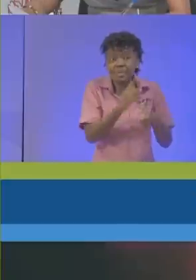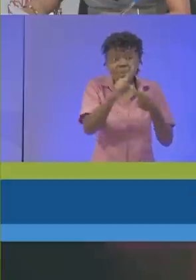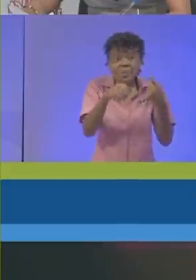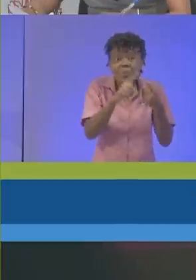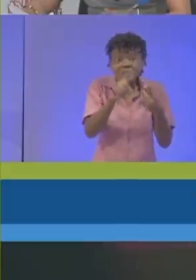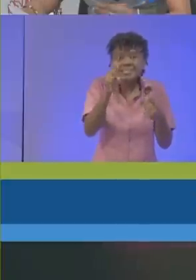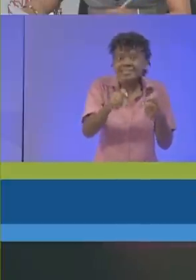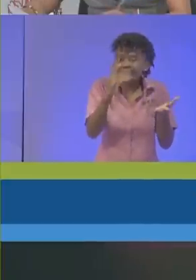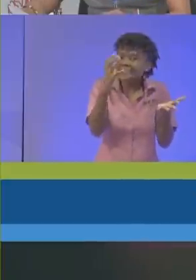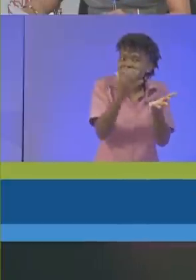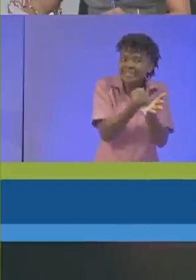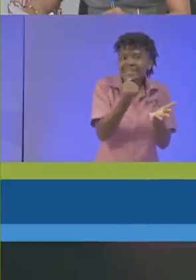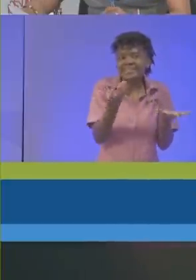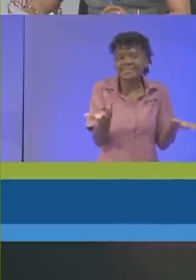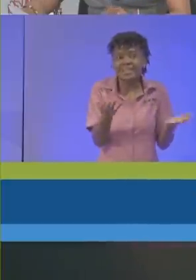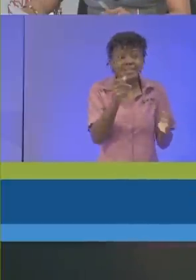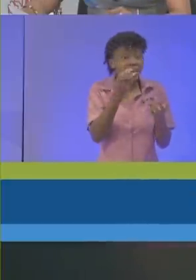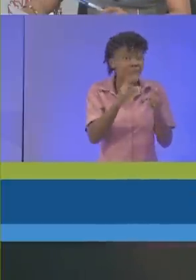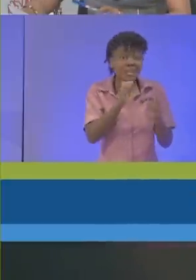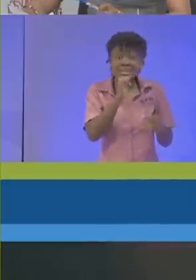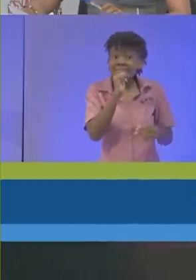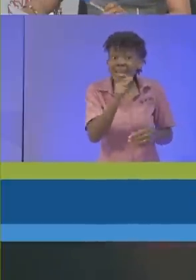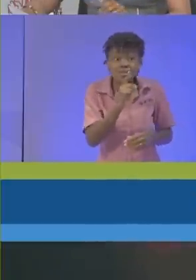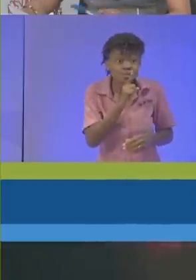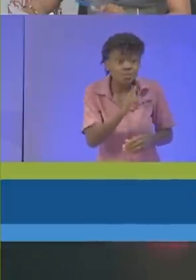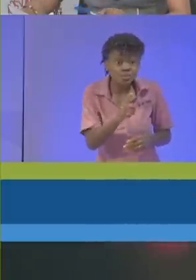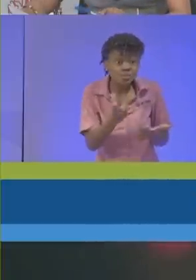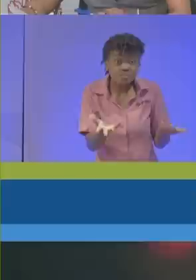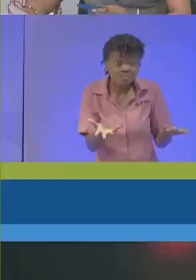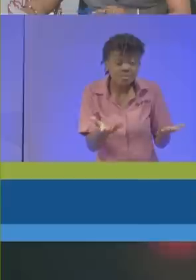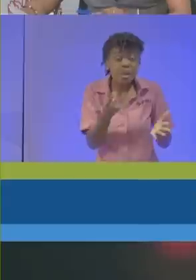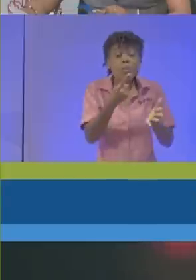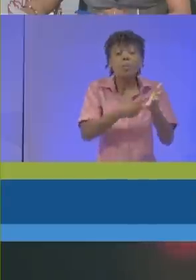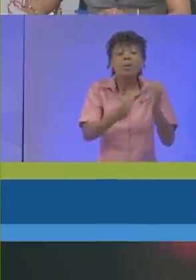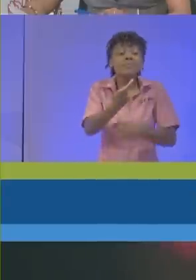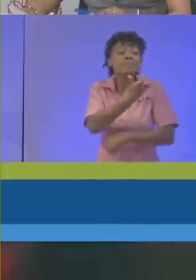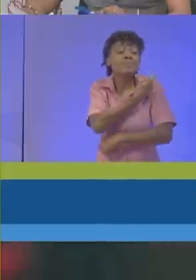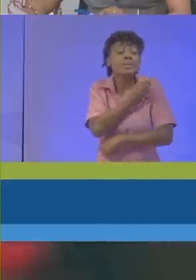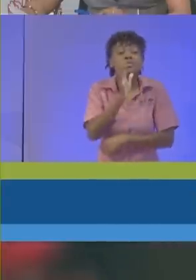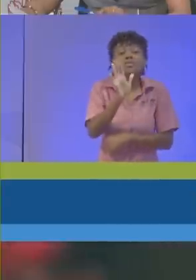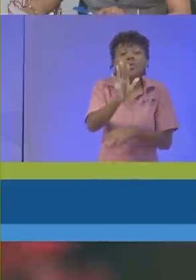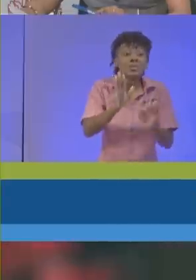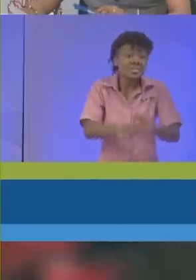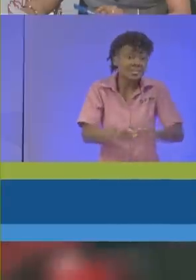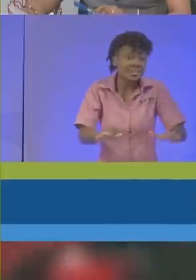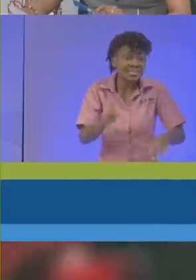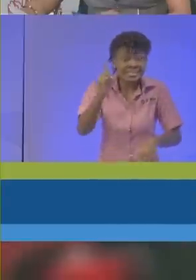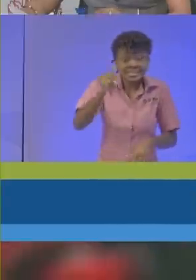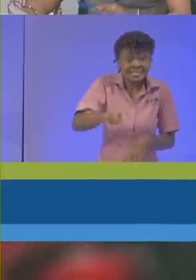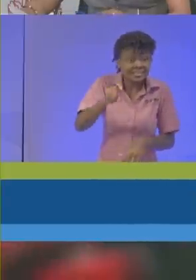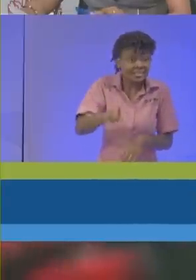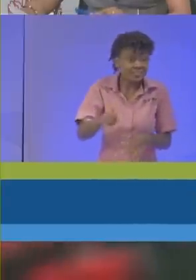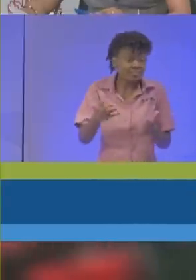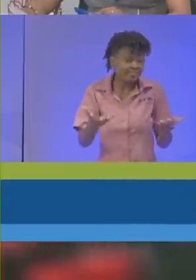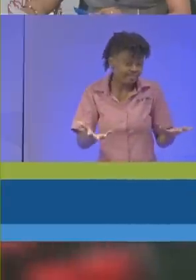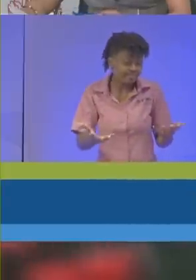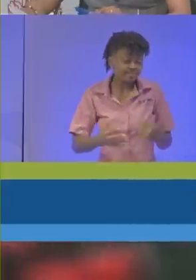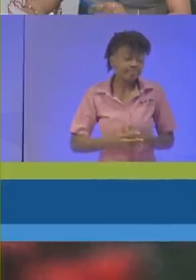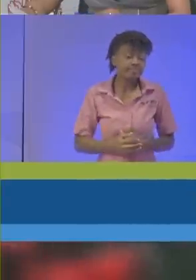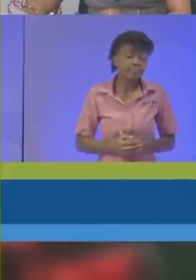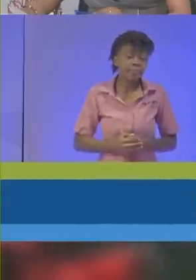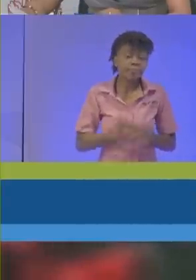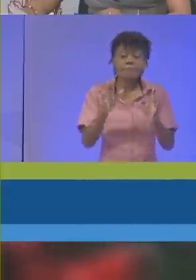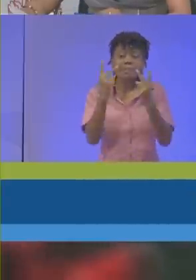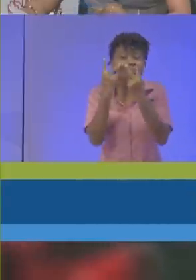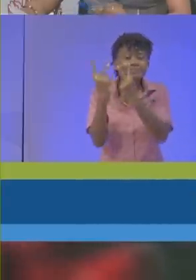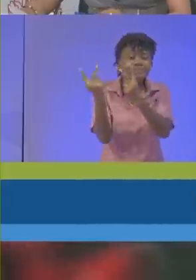not sure of what vaccine your child is due for, please contact your nearest health center or your pediatrician